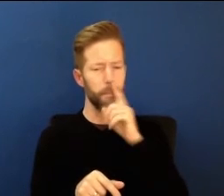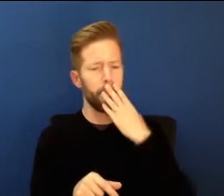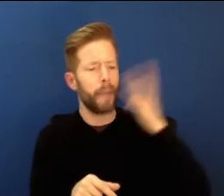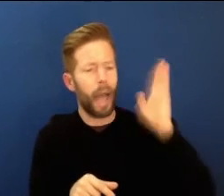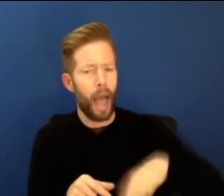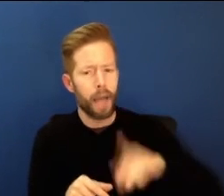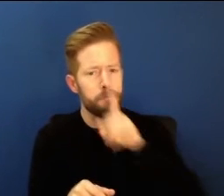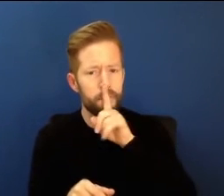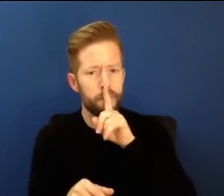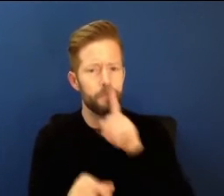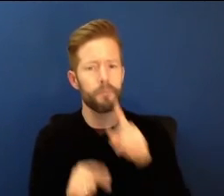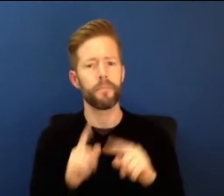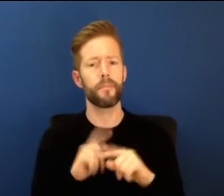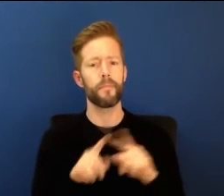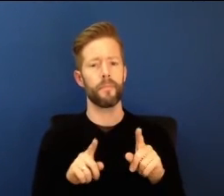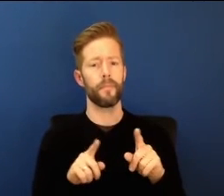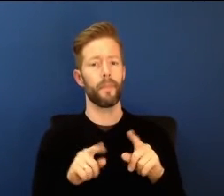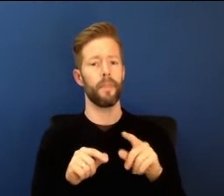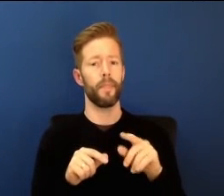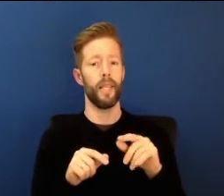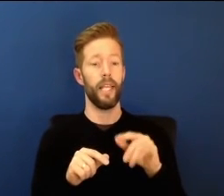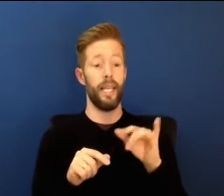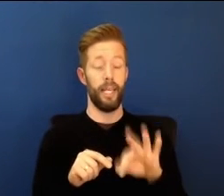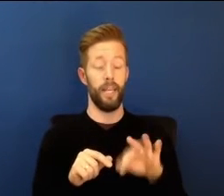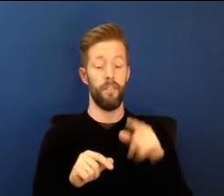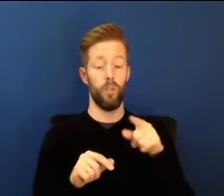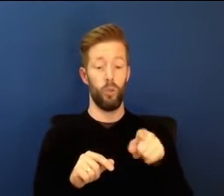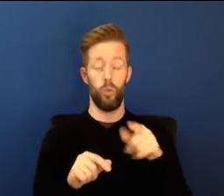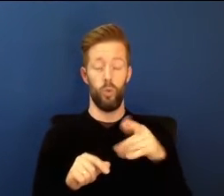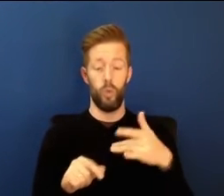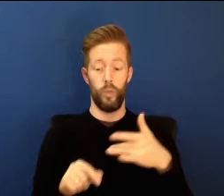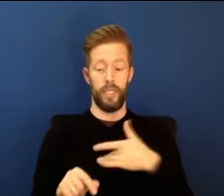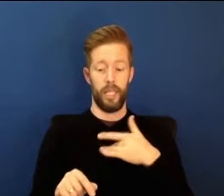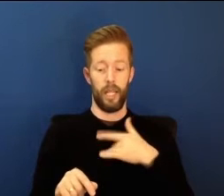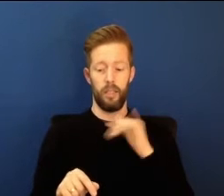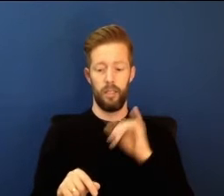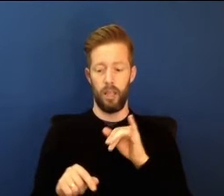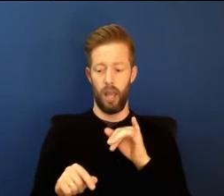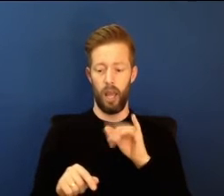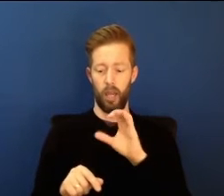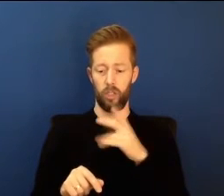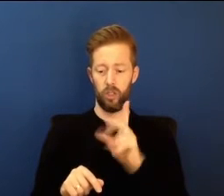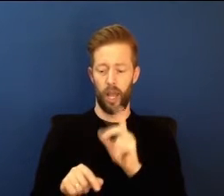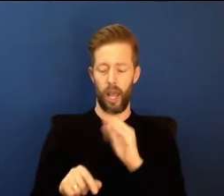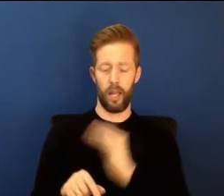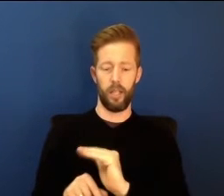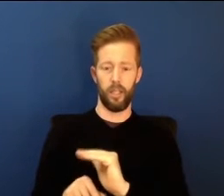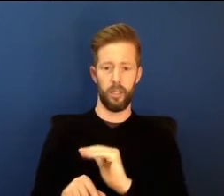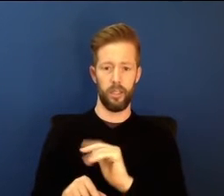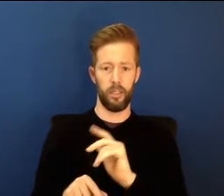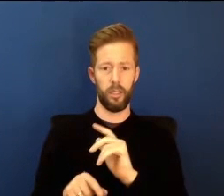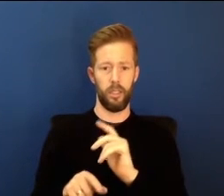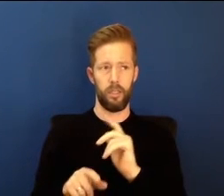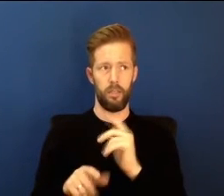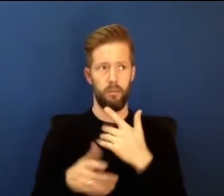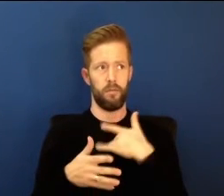you sense a feeling of disengagement, or the child is